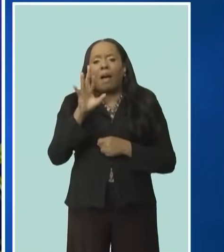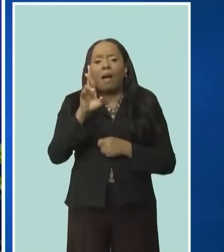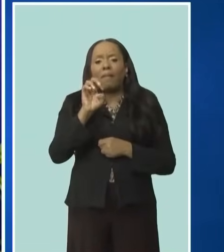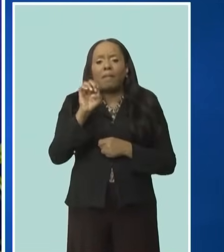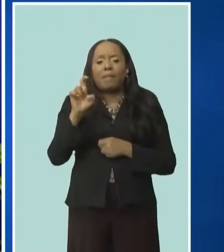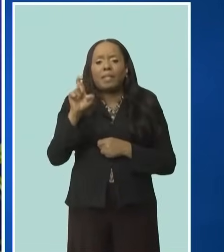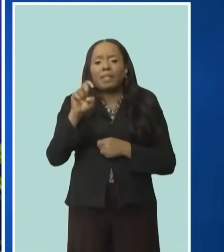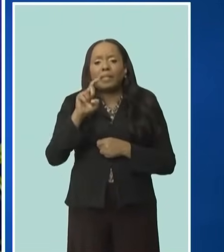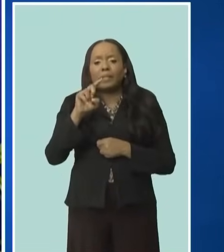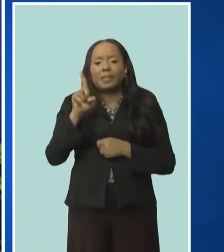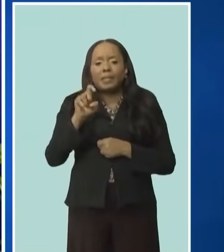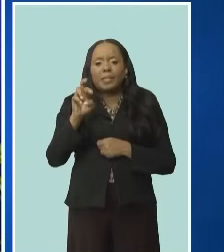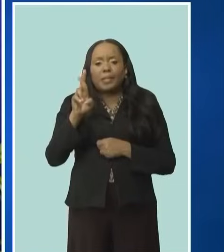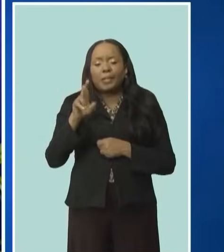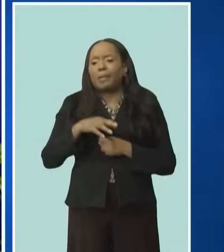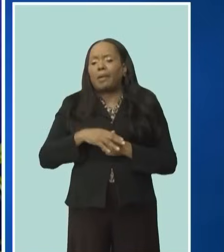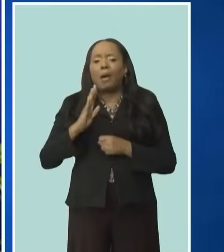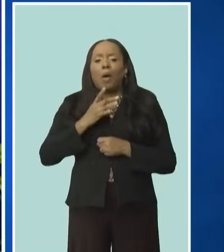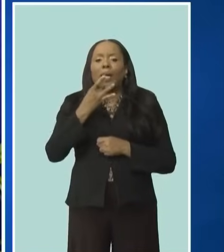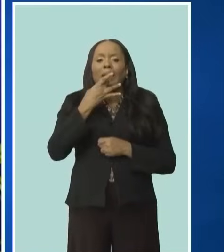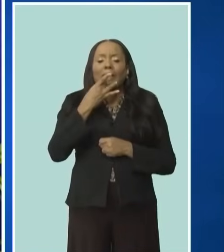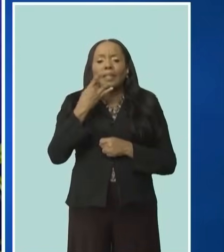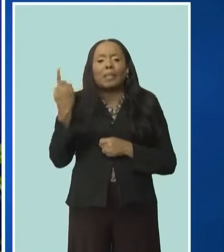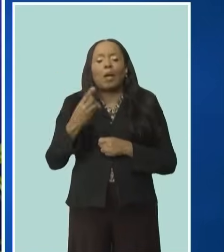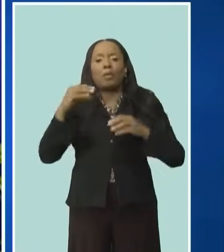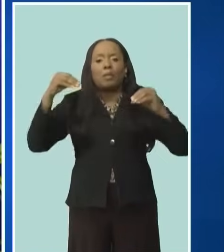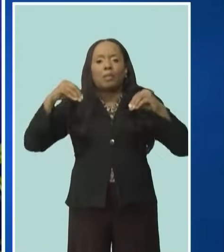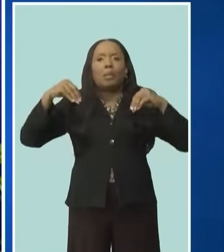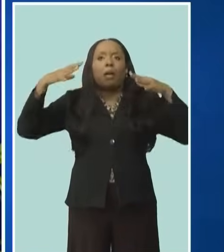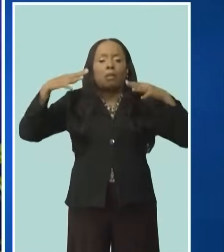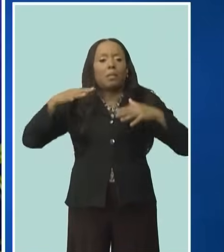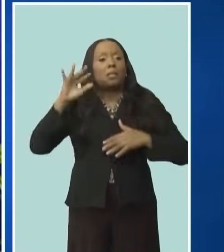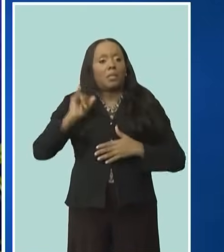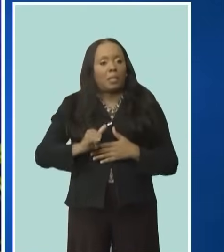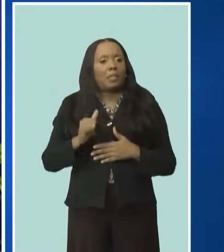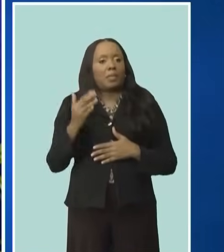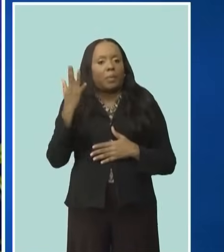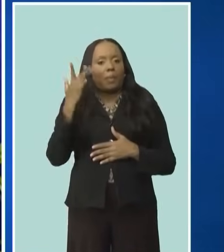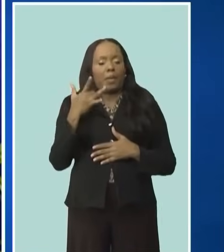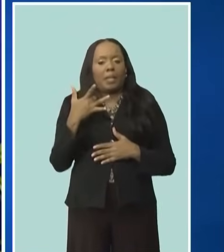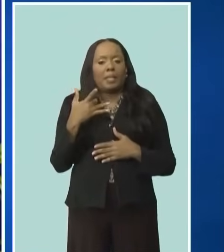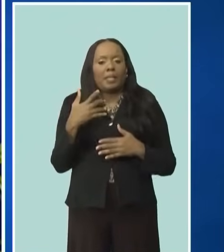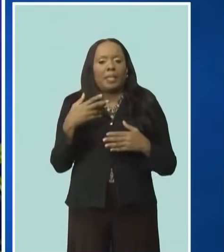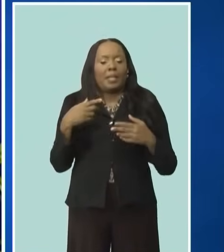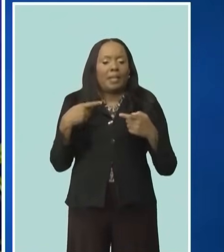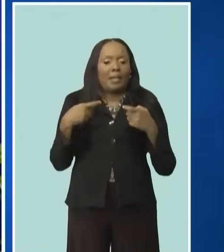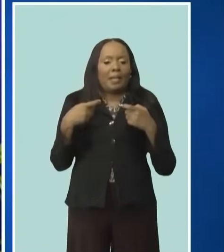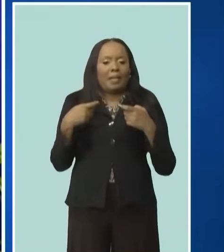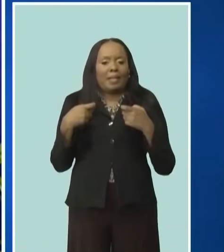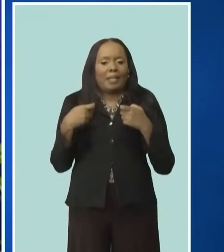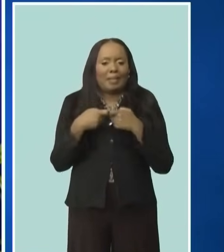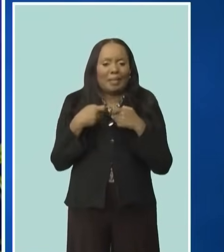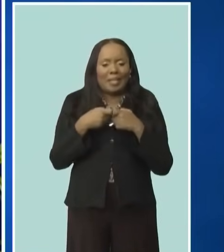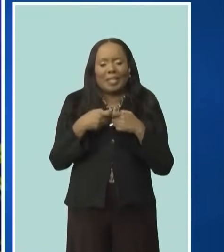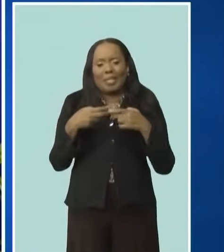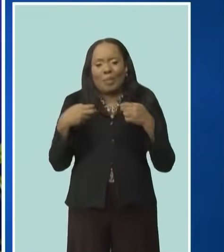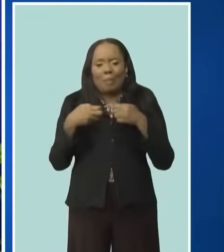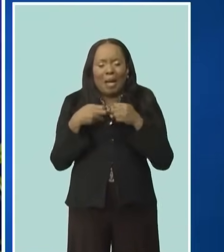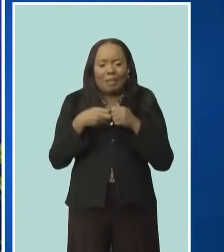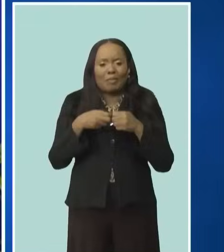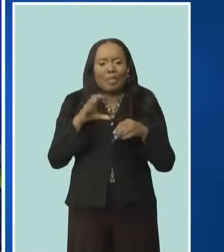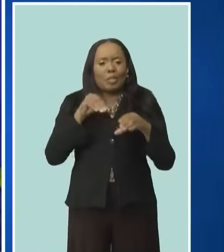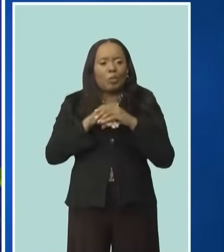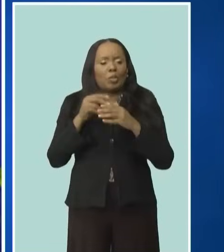them on. And that is why a battery energy storage system project like the one we are launching here today is